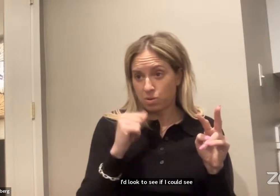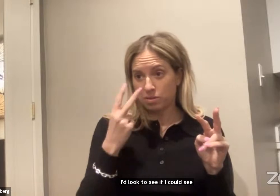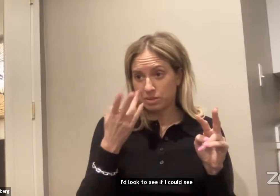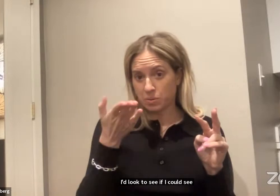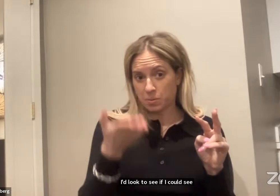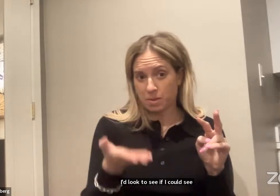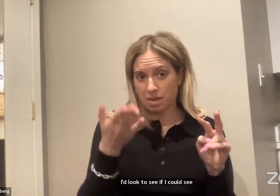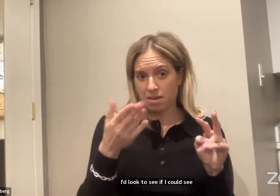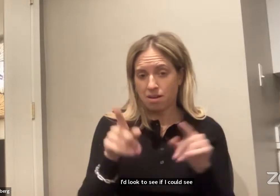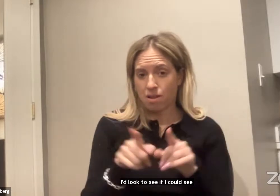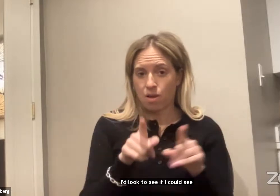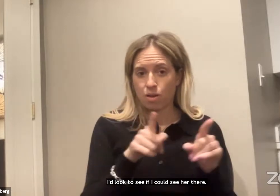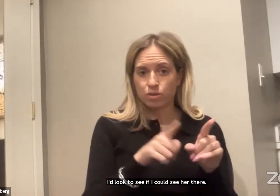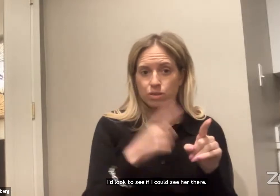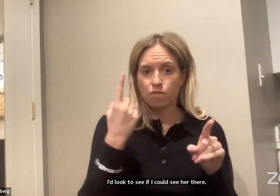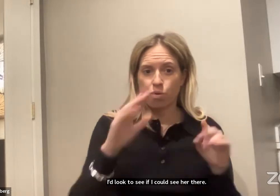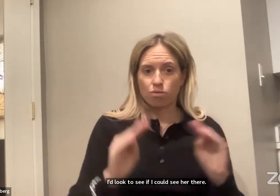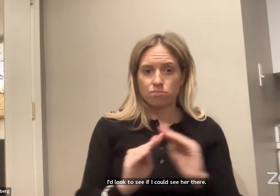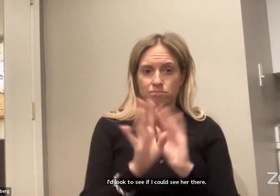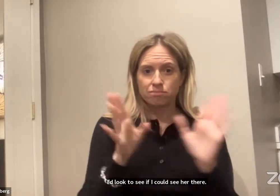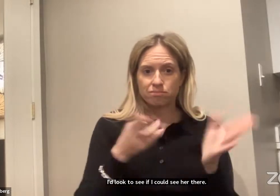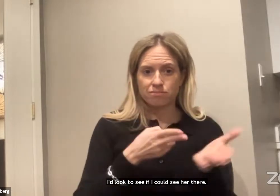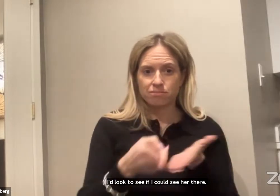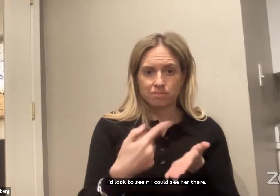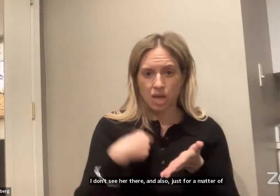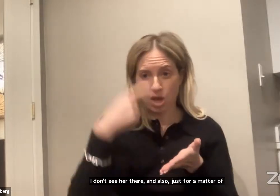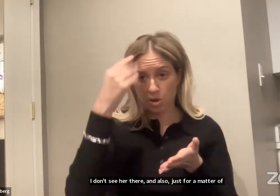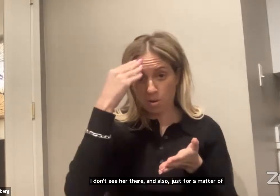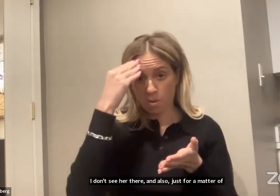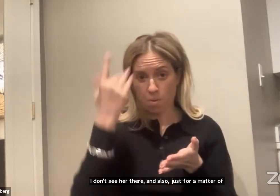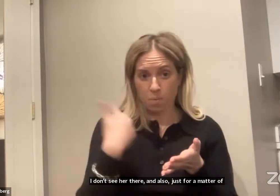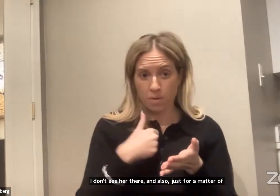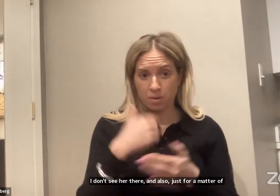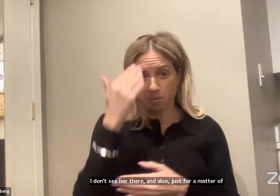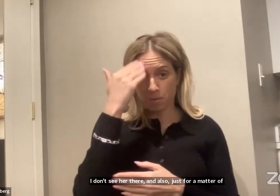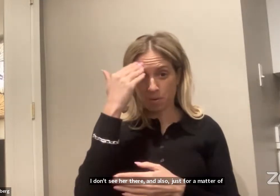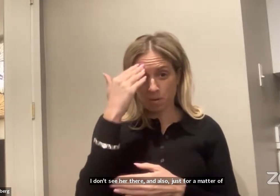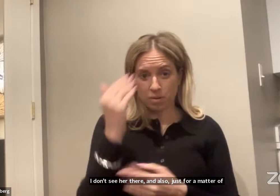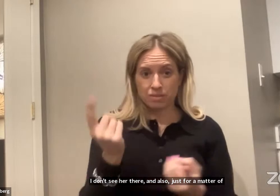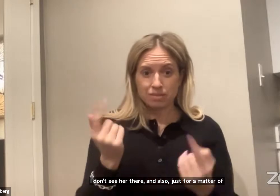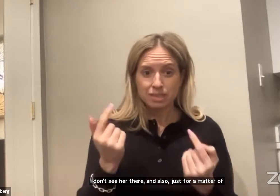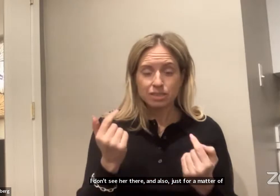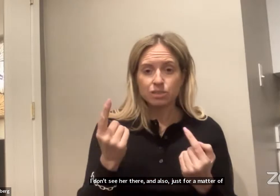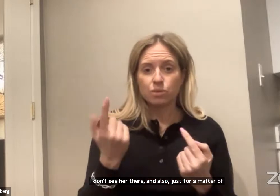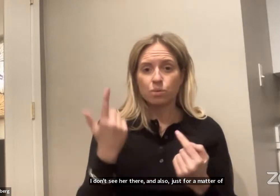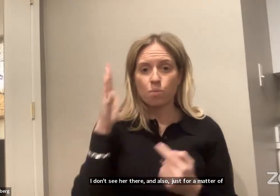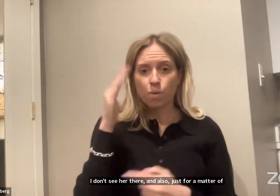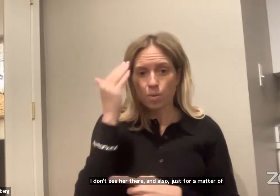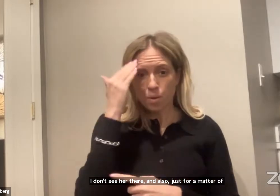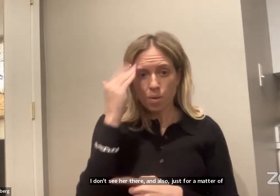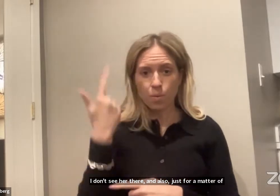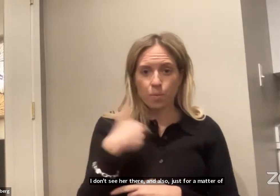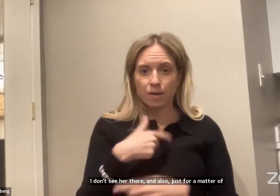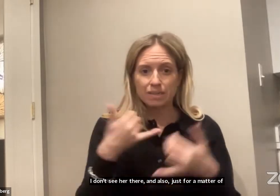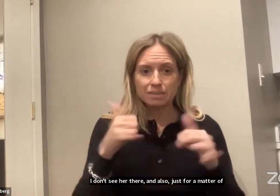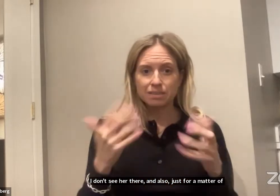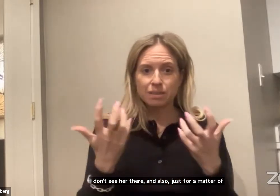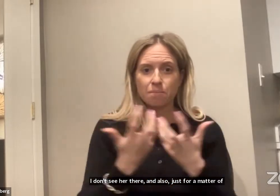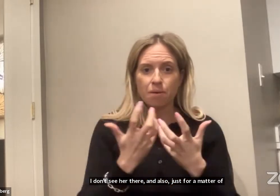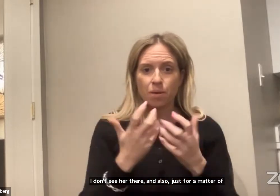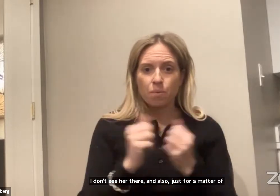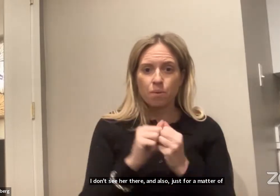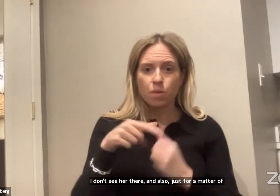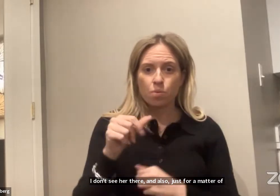just for a matter of transparency, I mean, I know we are aware, but so that the attendees will know that we are still in compliance with